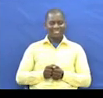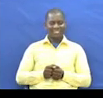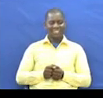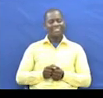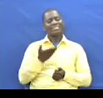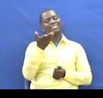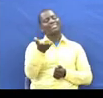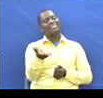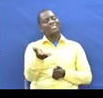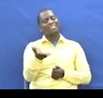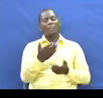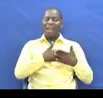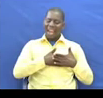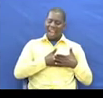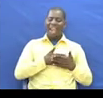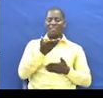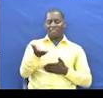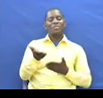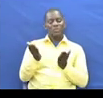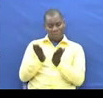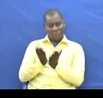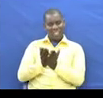Now, dear lovely